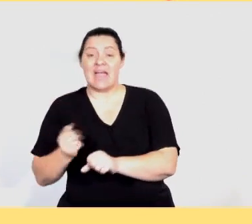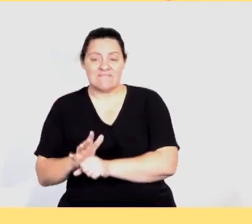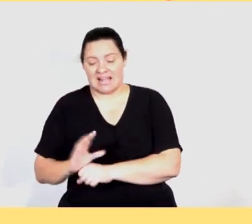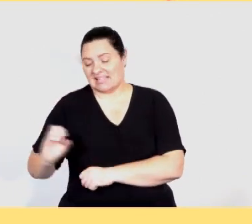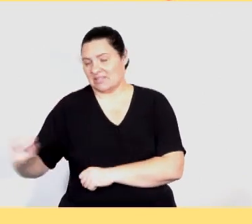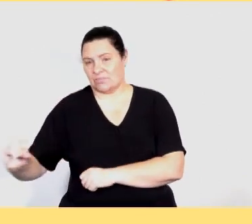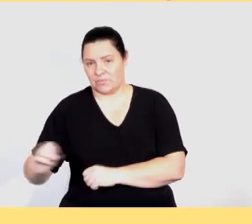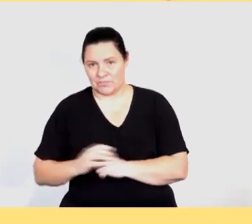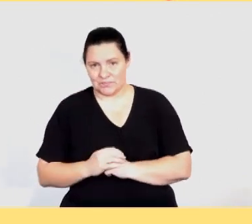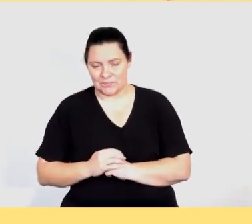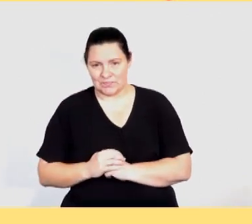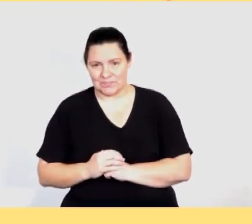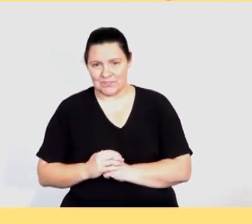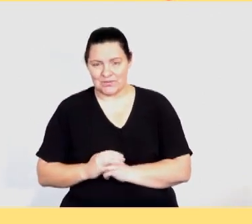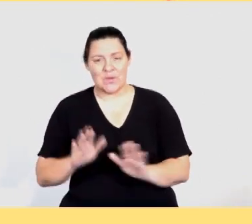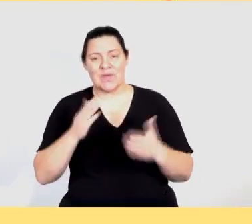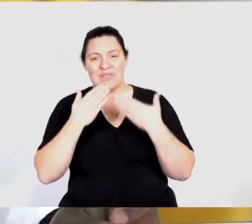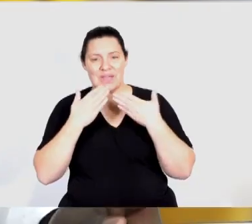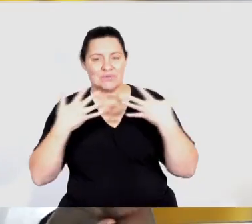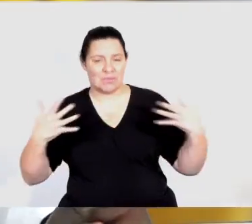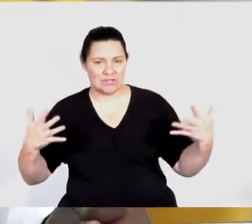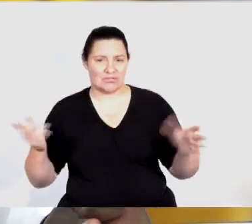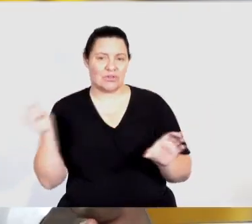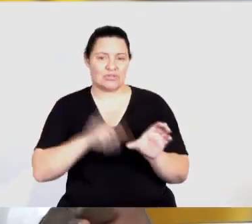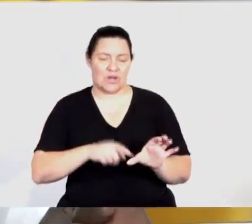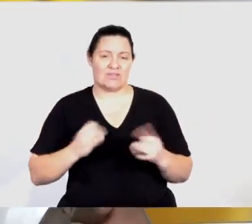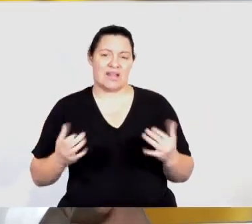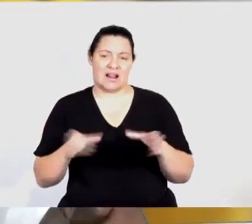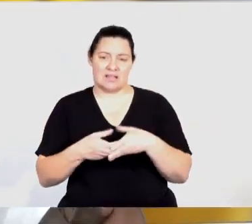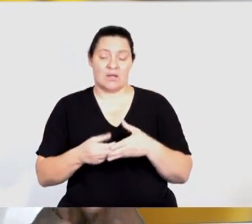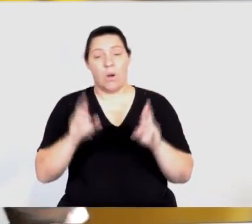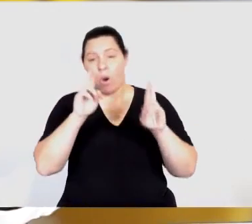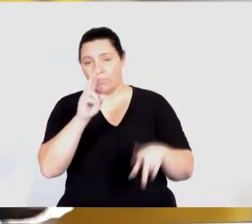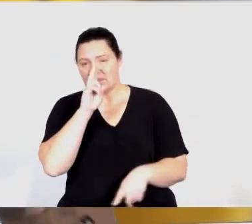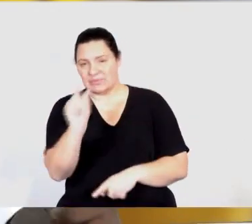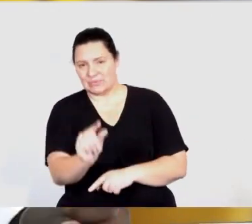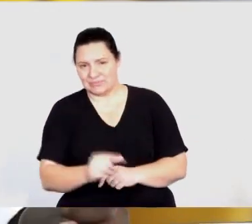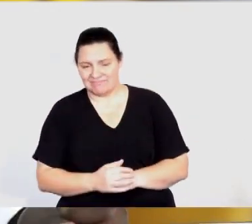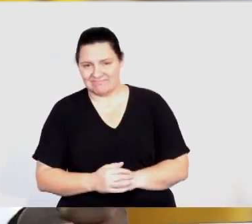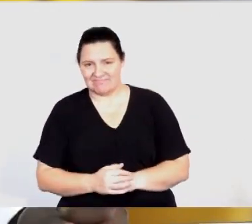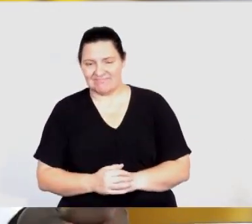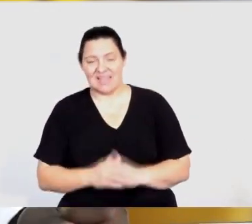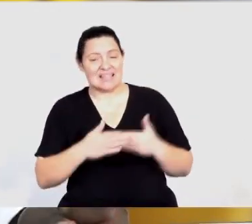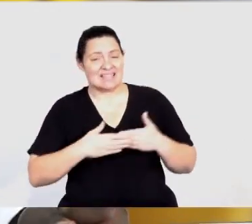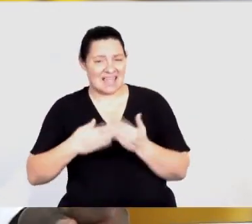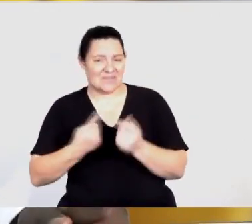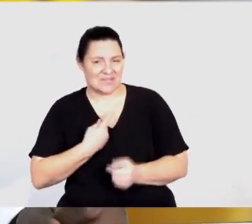effect becomes 0. My dear learners, thank you so much for joining me in today's class, and I hope to see you again very soon.